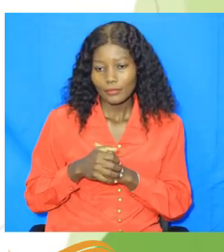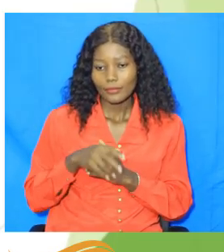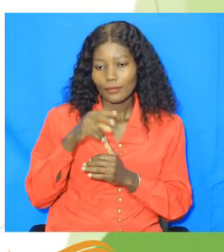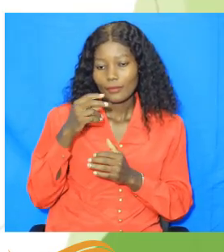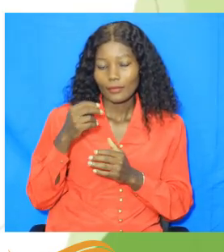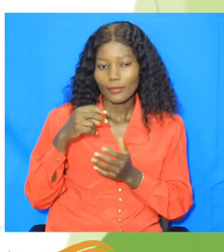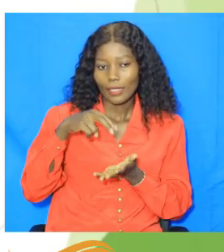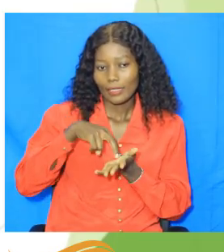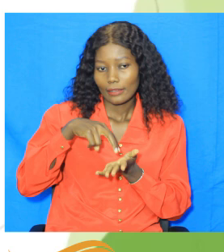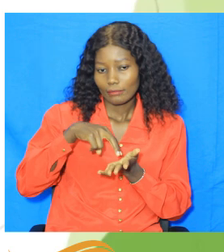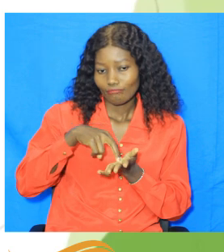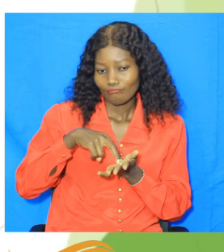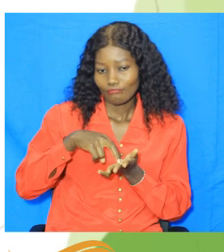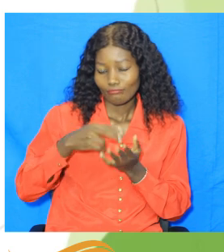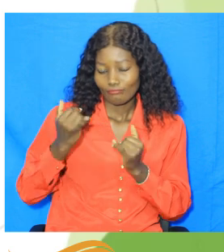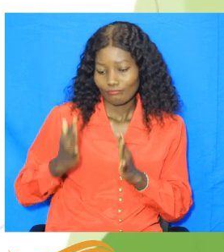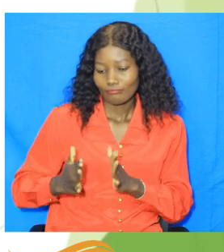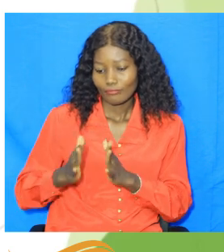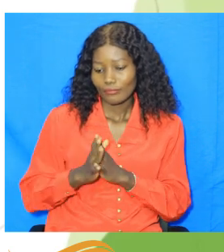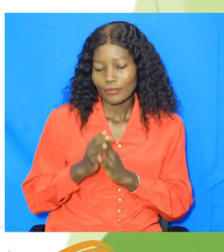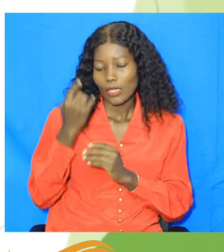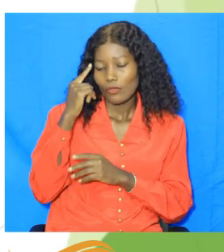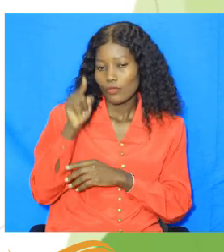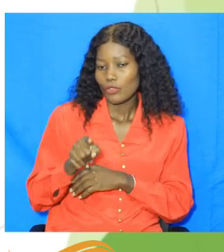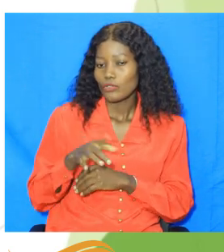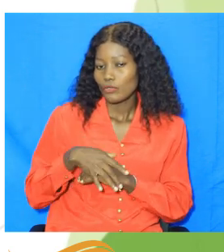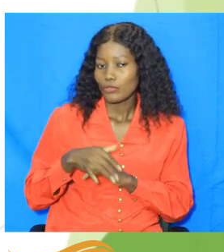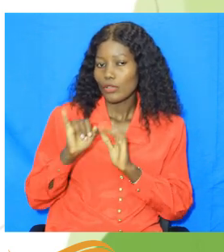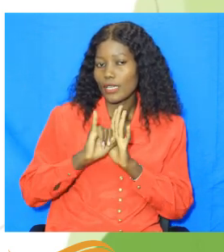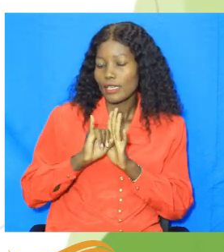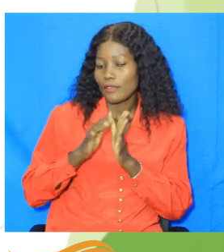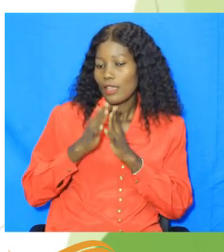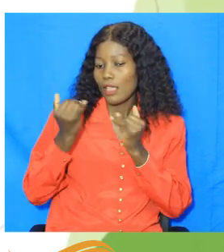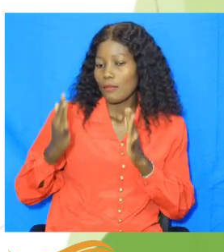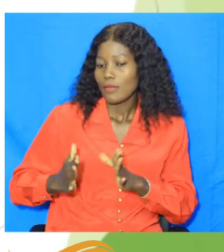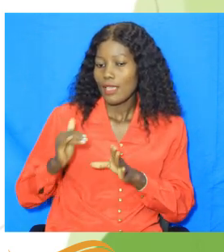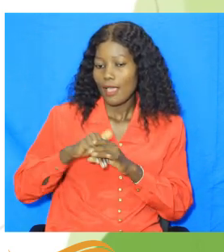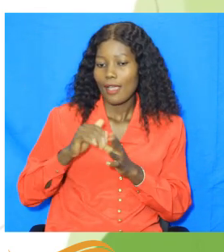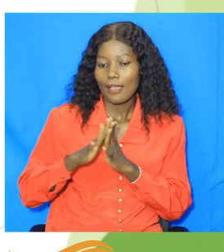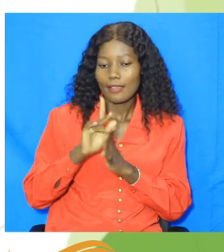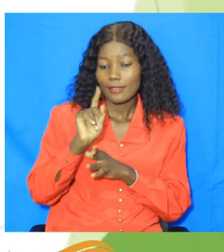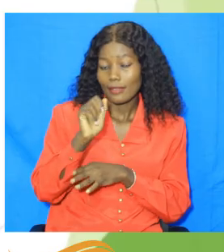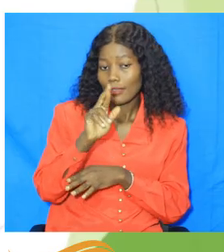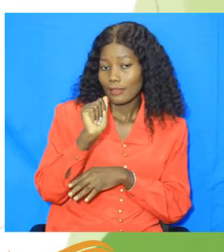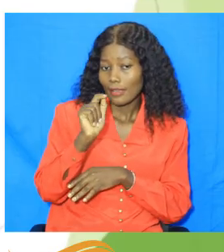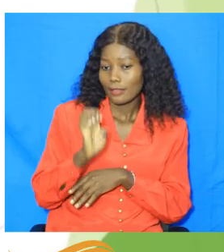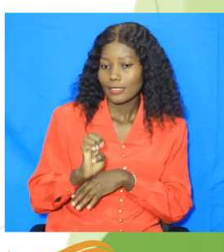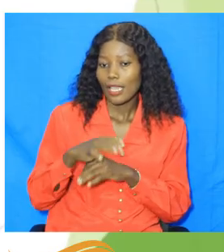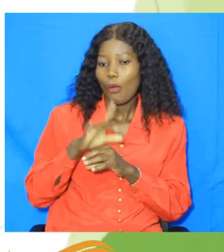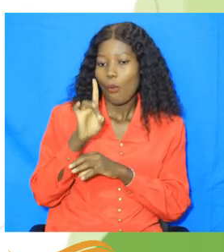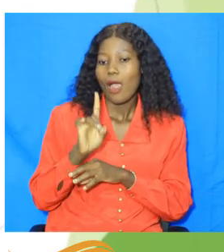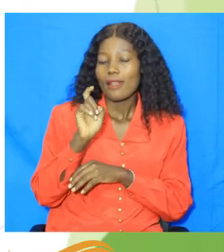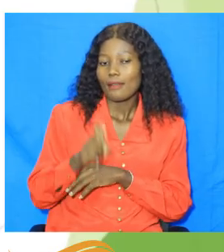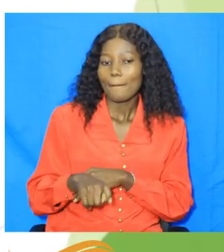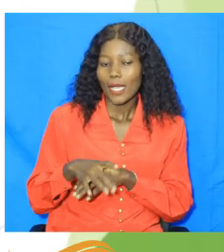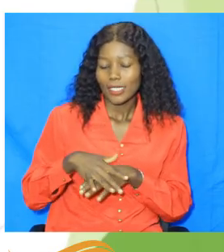there. So in order to identify athletes in karate, one of the athletes has to tie a